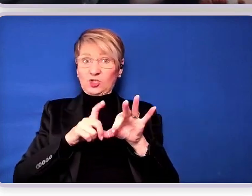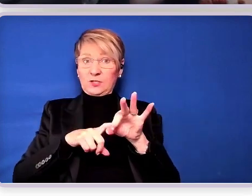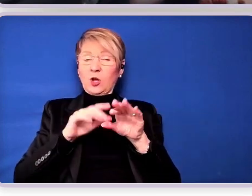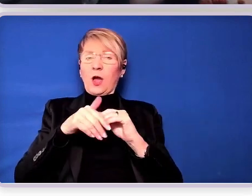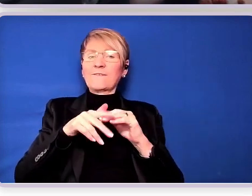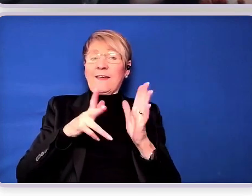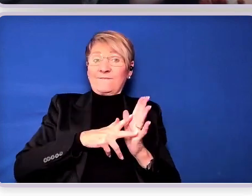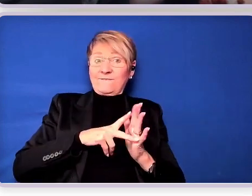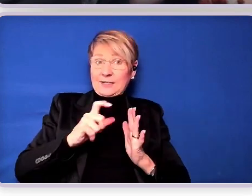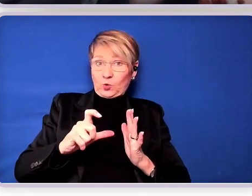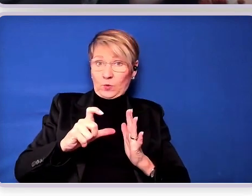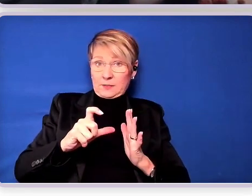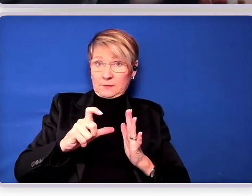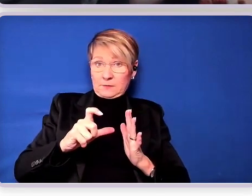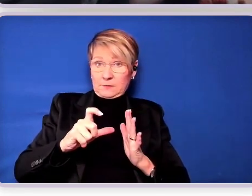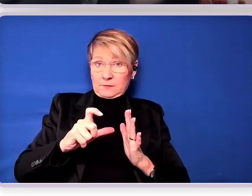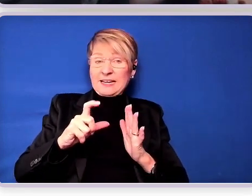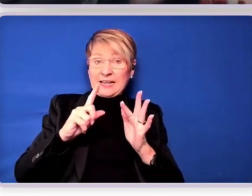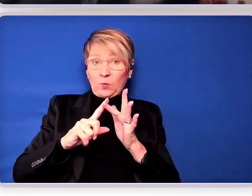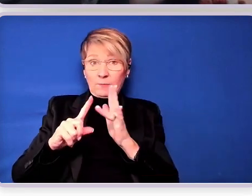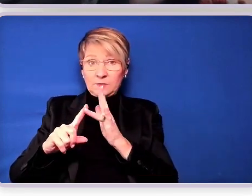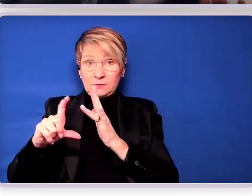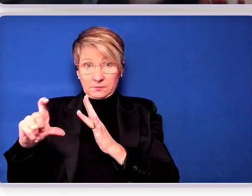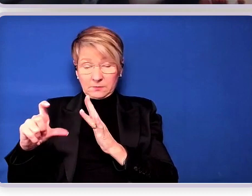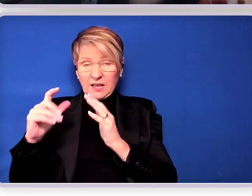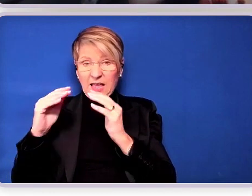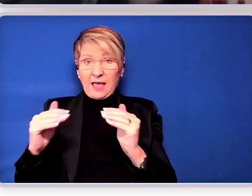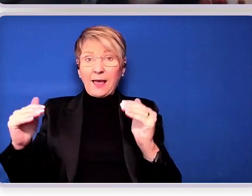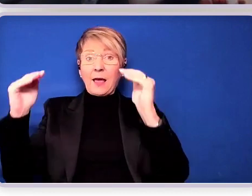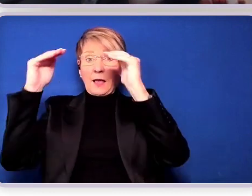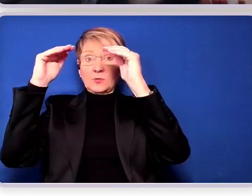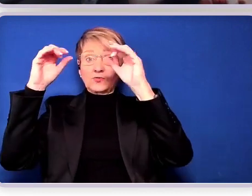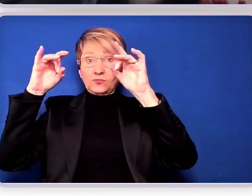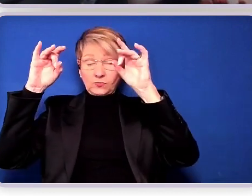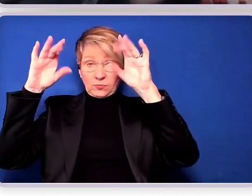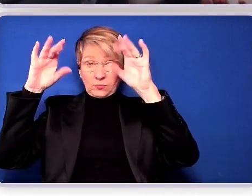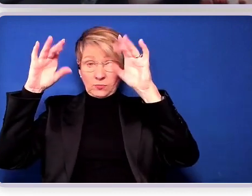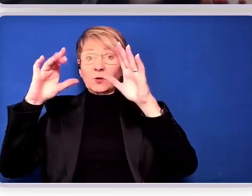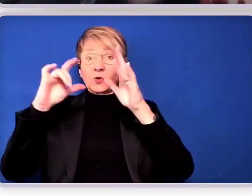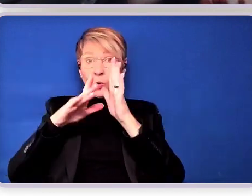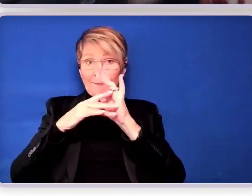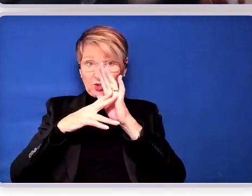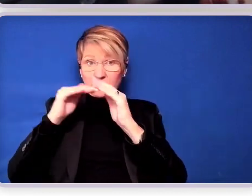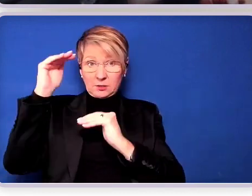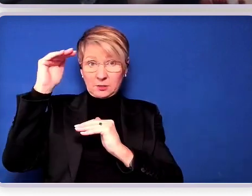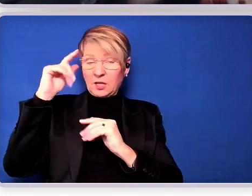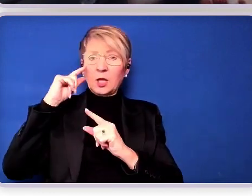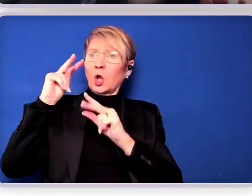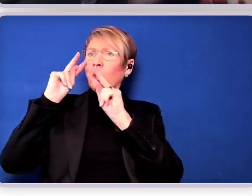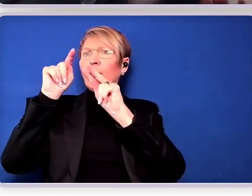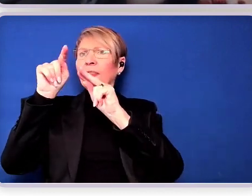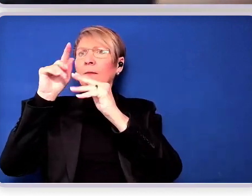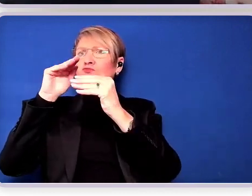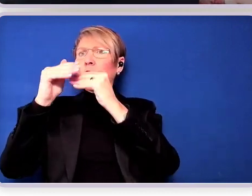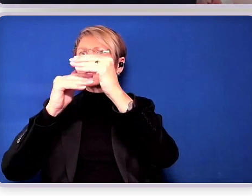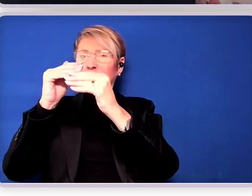Commission? In terms of their processes, virtually nothing. So you front up with either